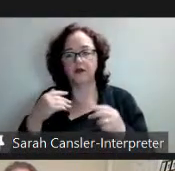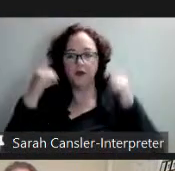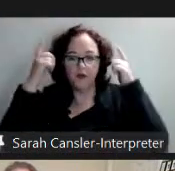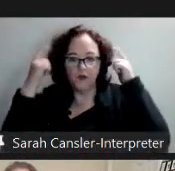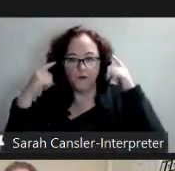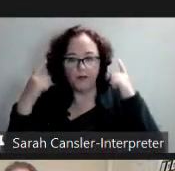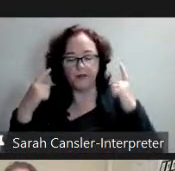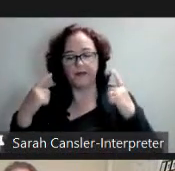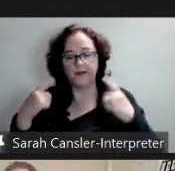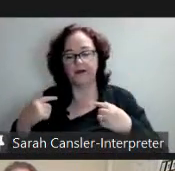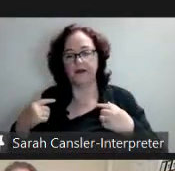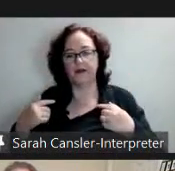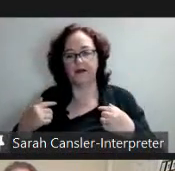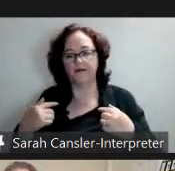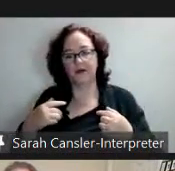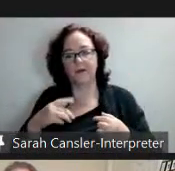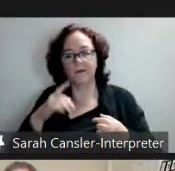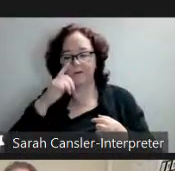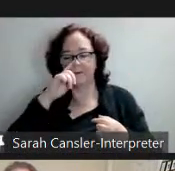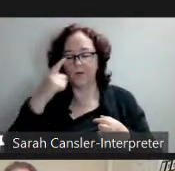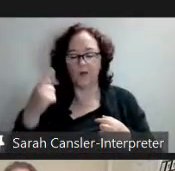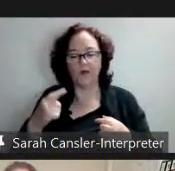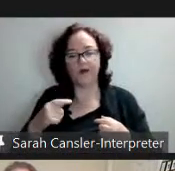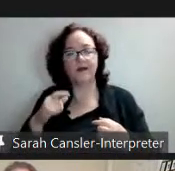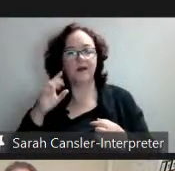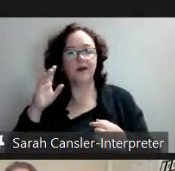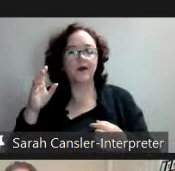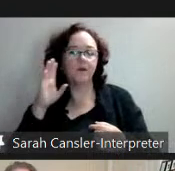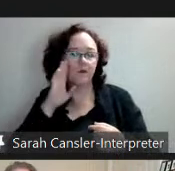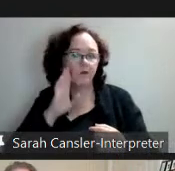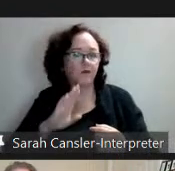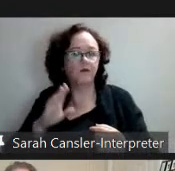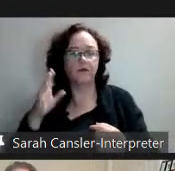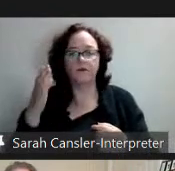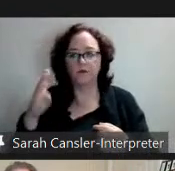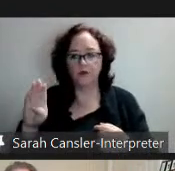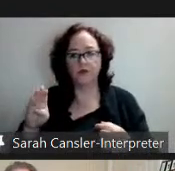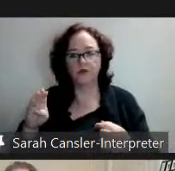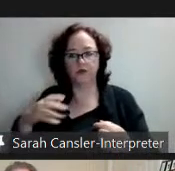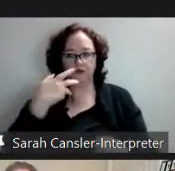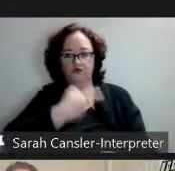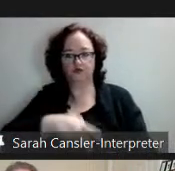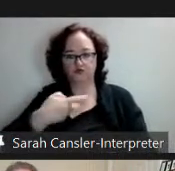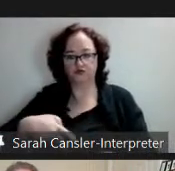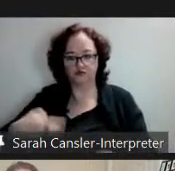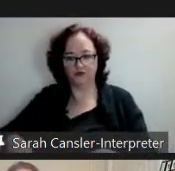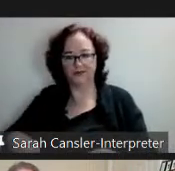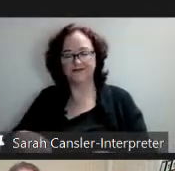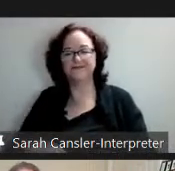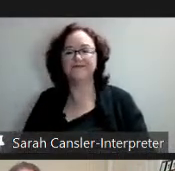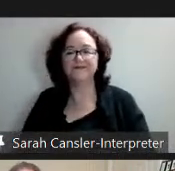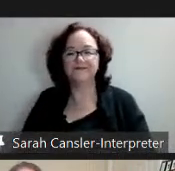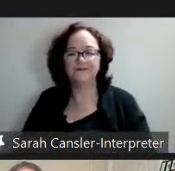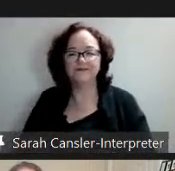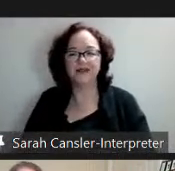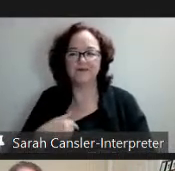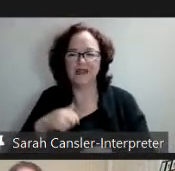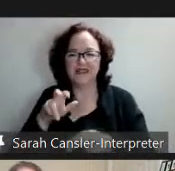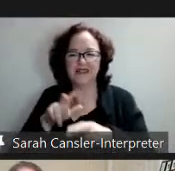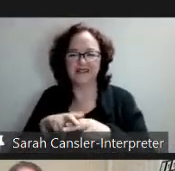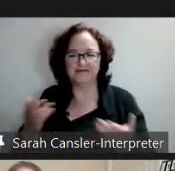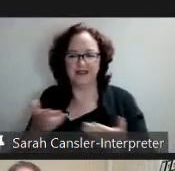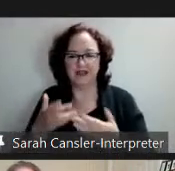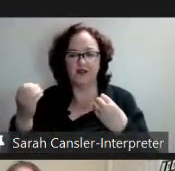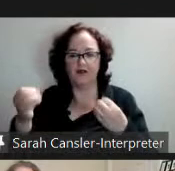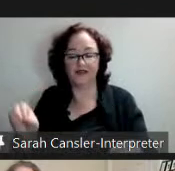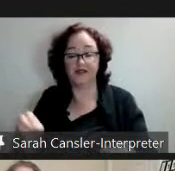boring brown and blue striped shirt sitting in my office. And my presentation is not